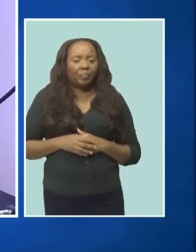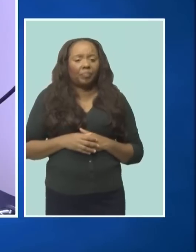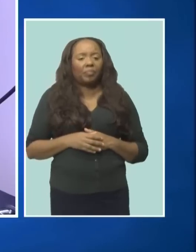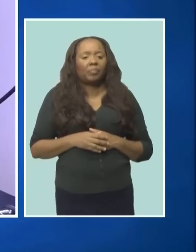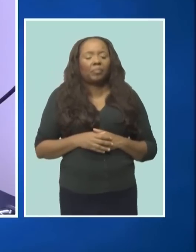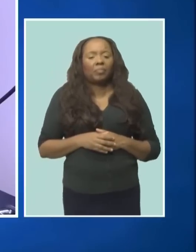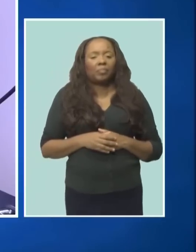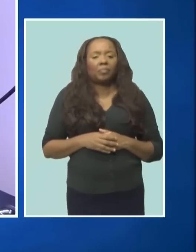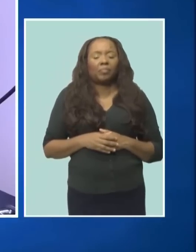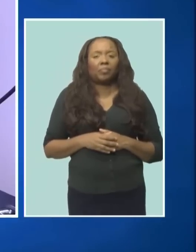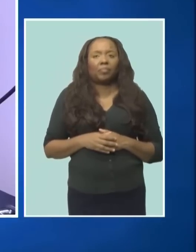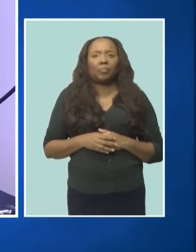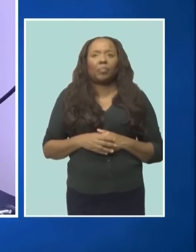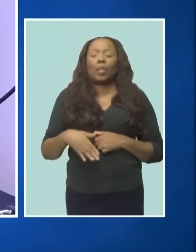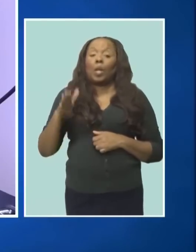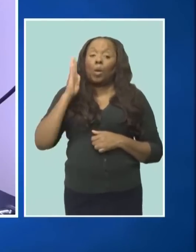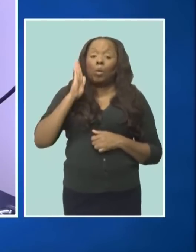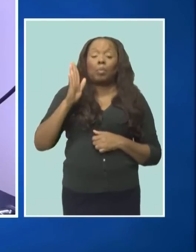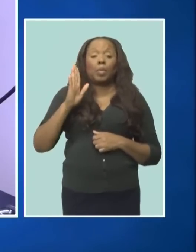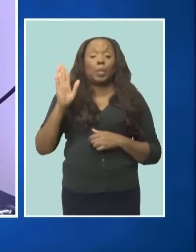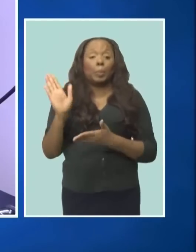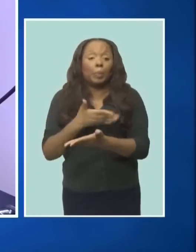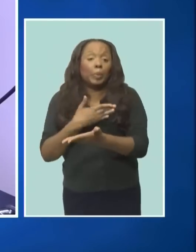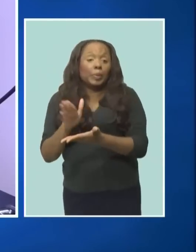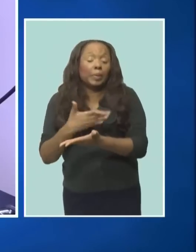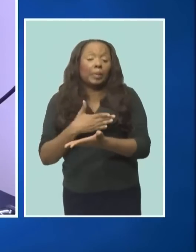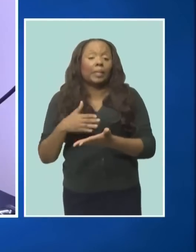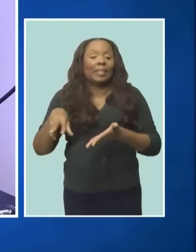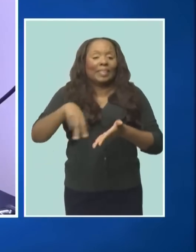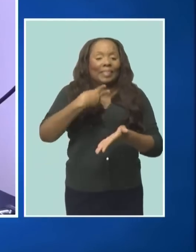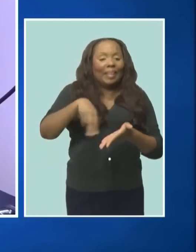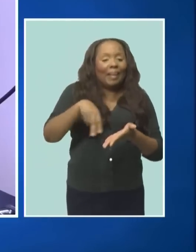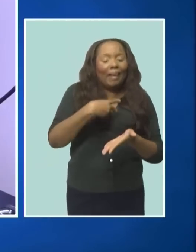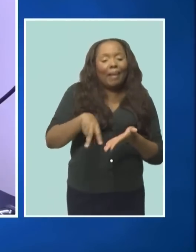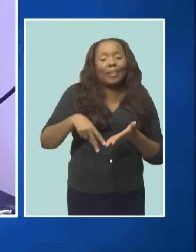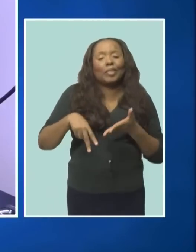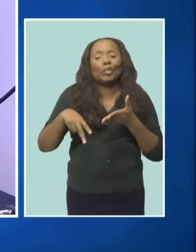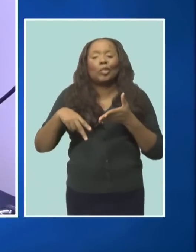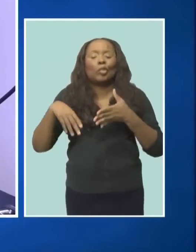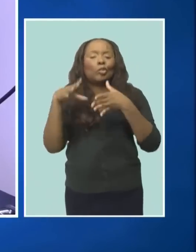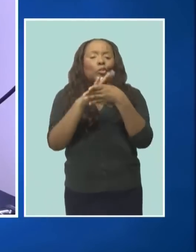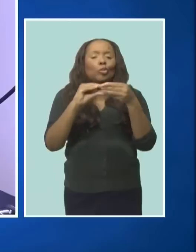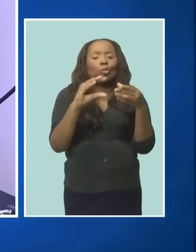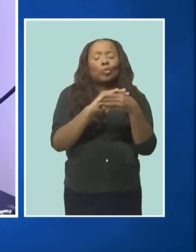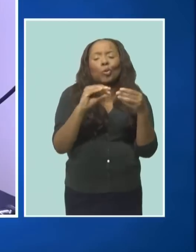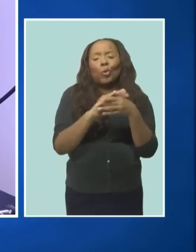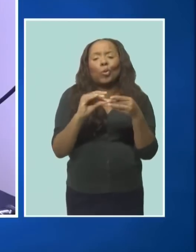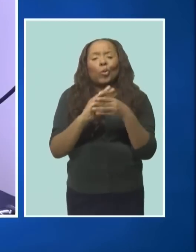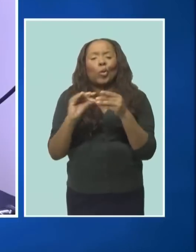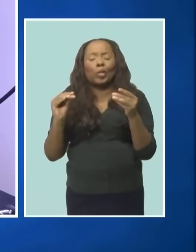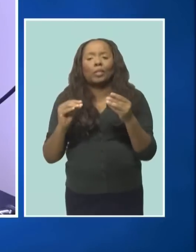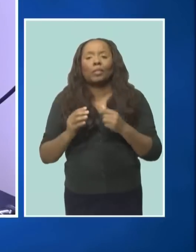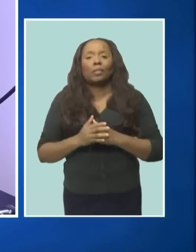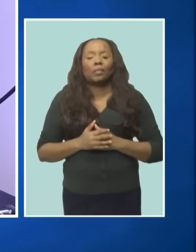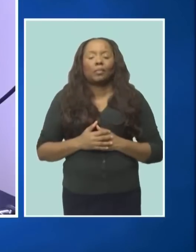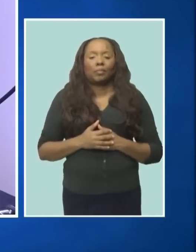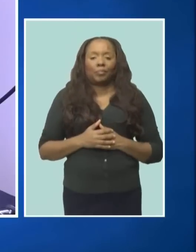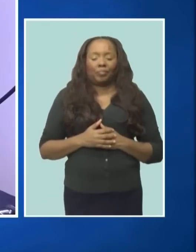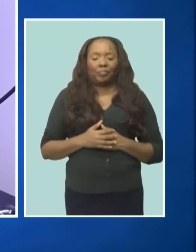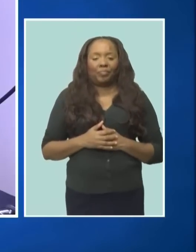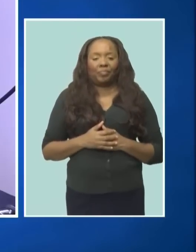With a mix of music, dance, storytelling, this dynamic showcase is